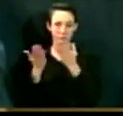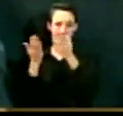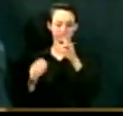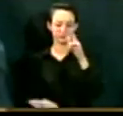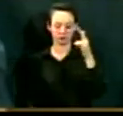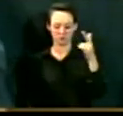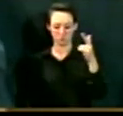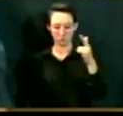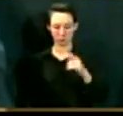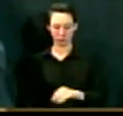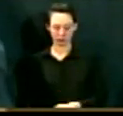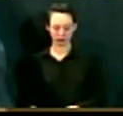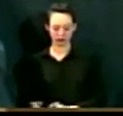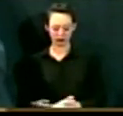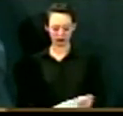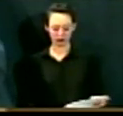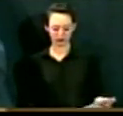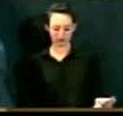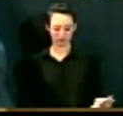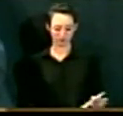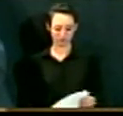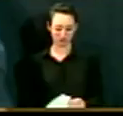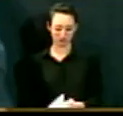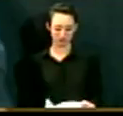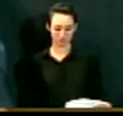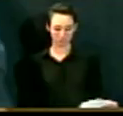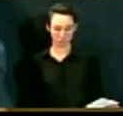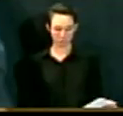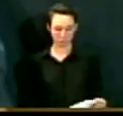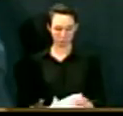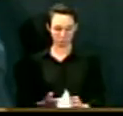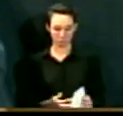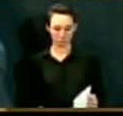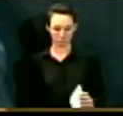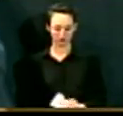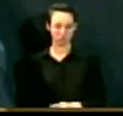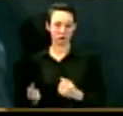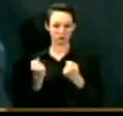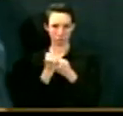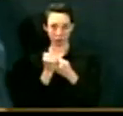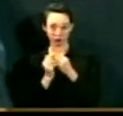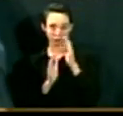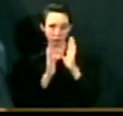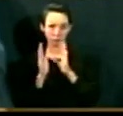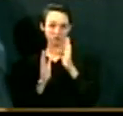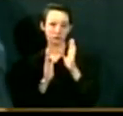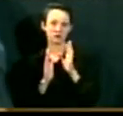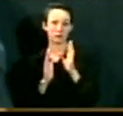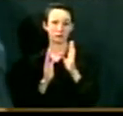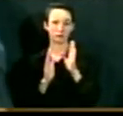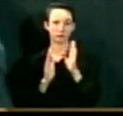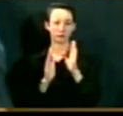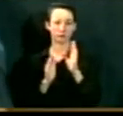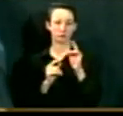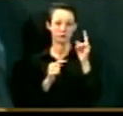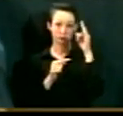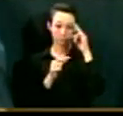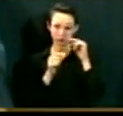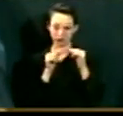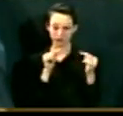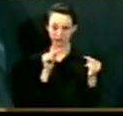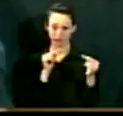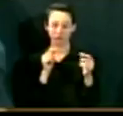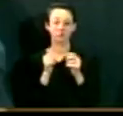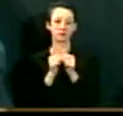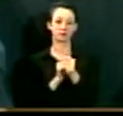Norman, second. Mr. McMillan. All in favor say aye. Aye. Aye. All opposed?